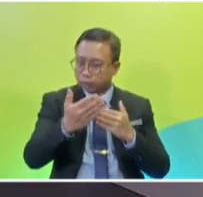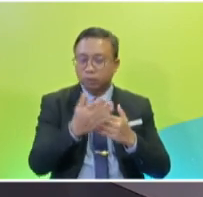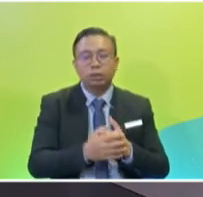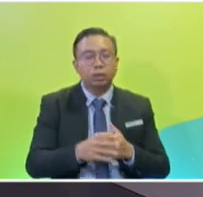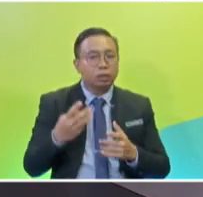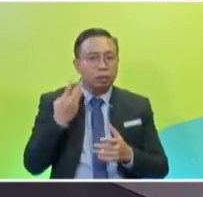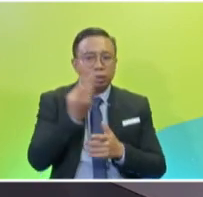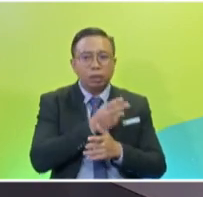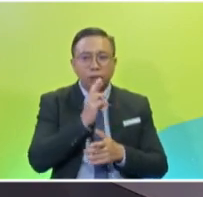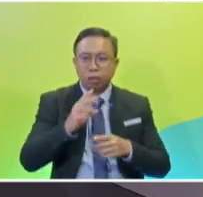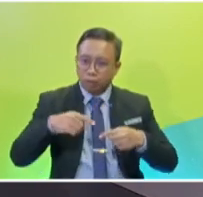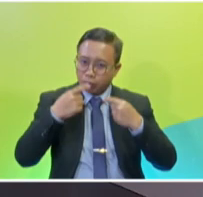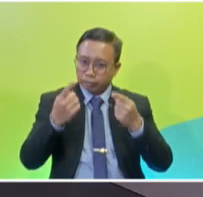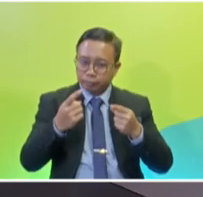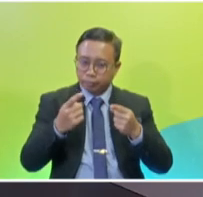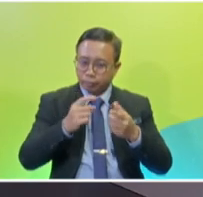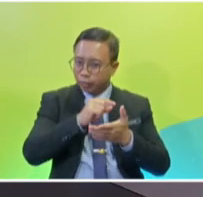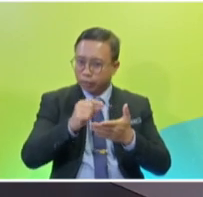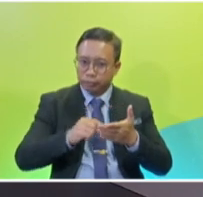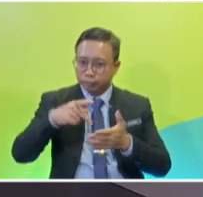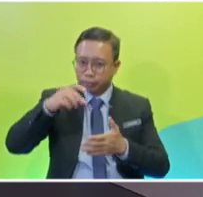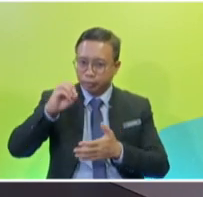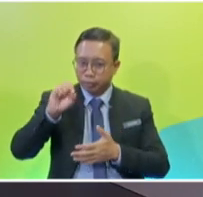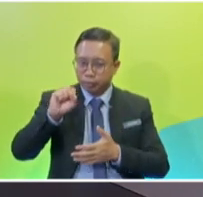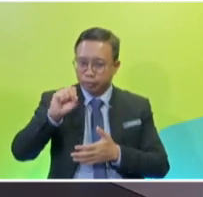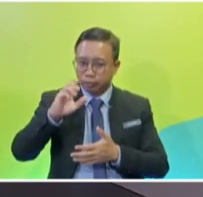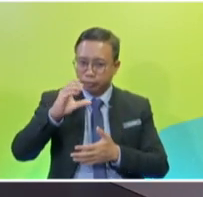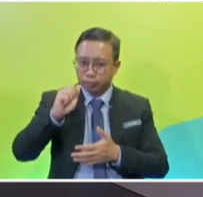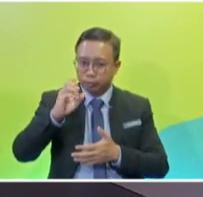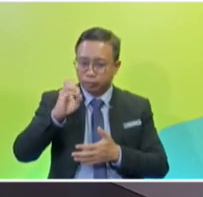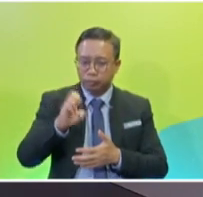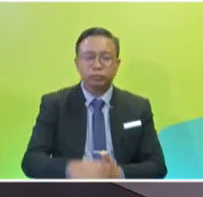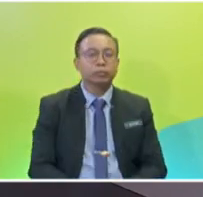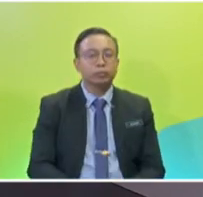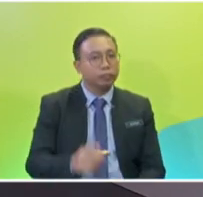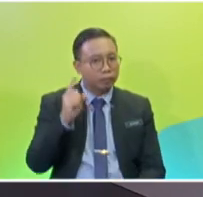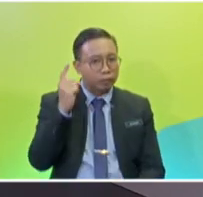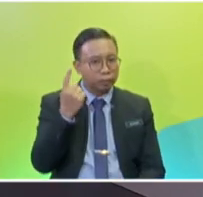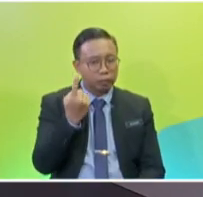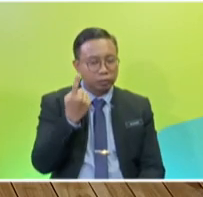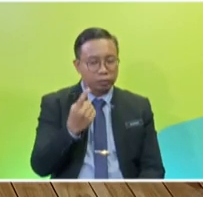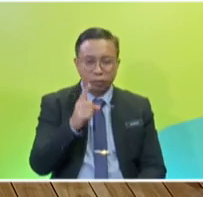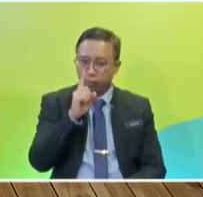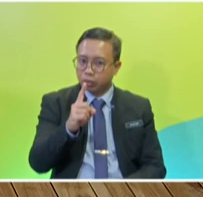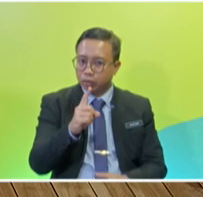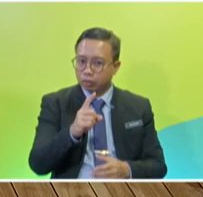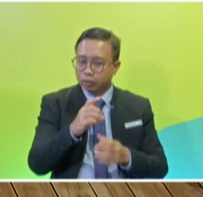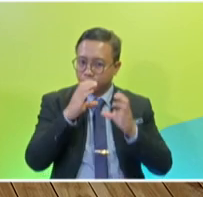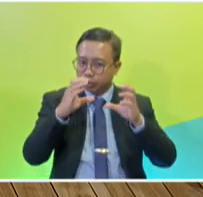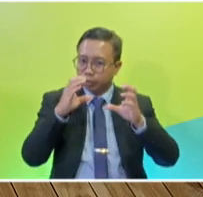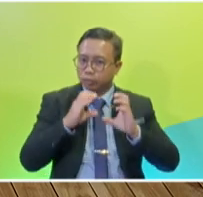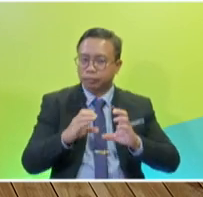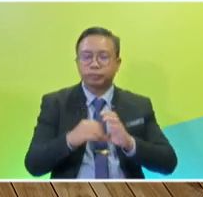are going to write a postcard. That is a short message. Now, postcard only needs you to write one paragraph, not more than